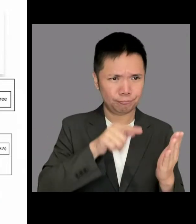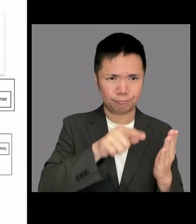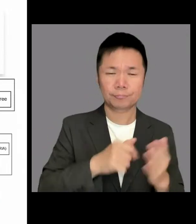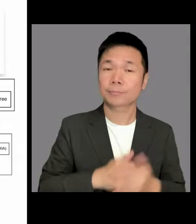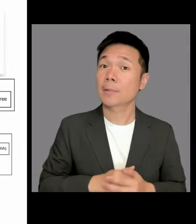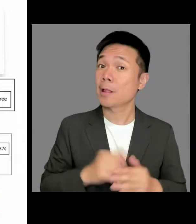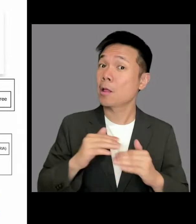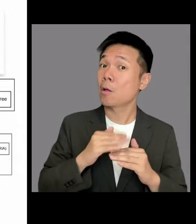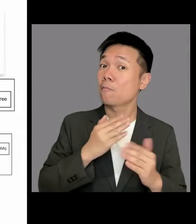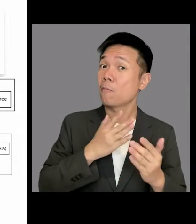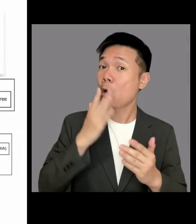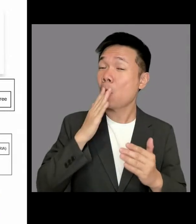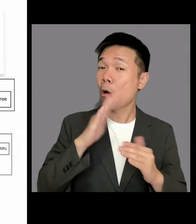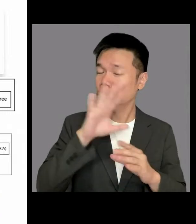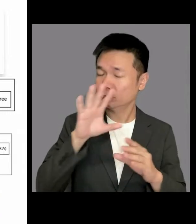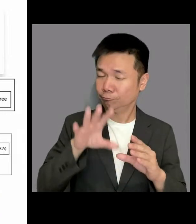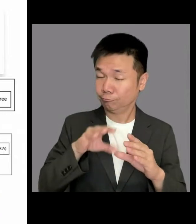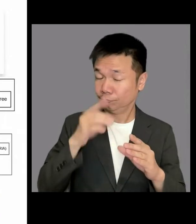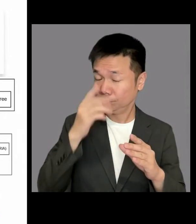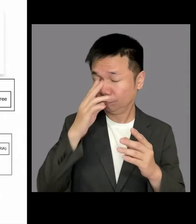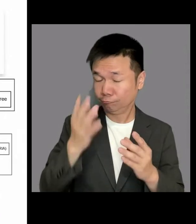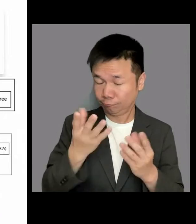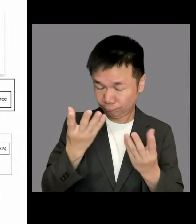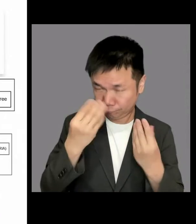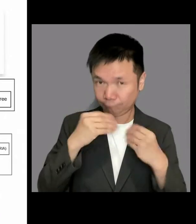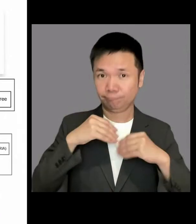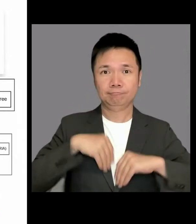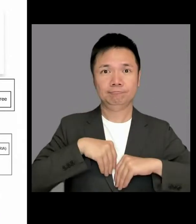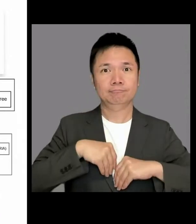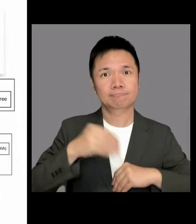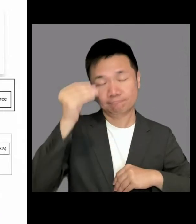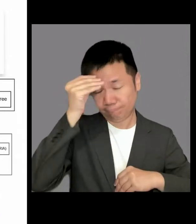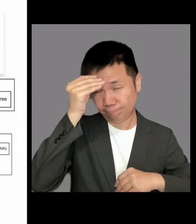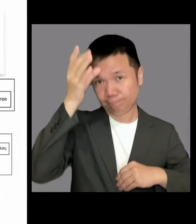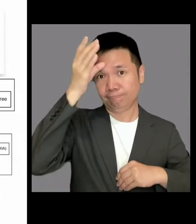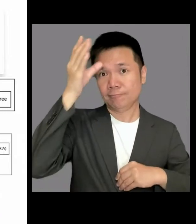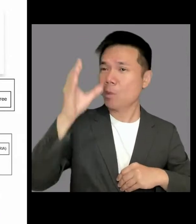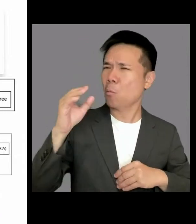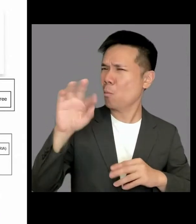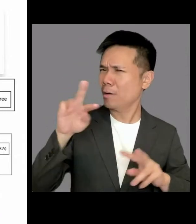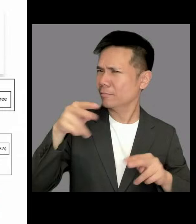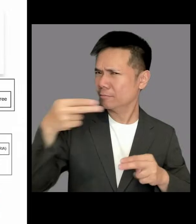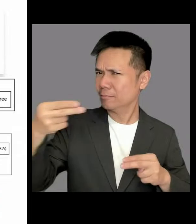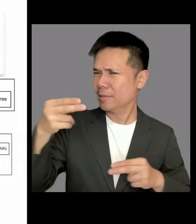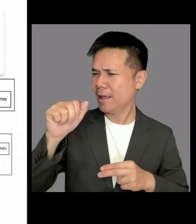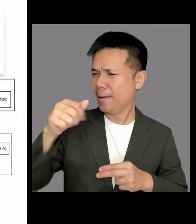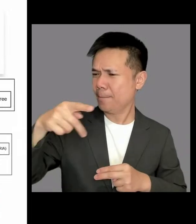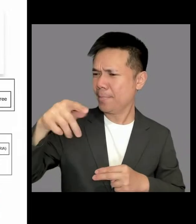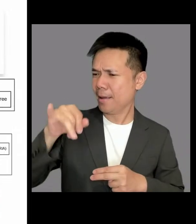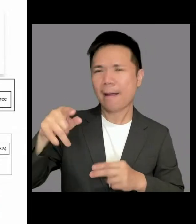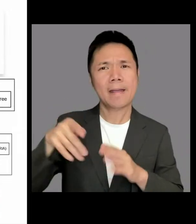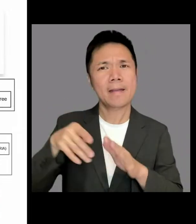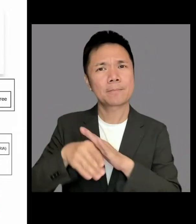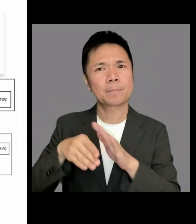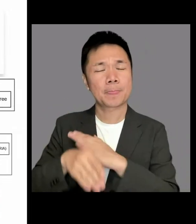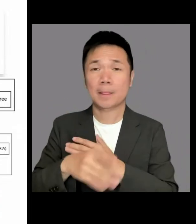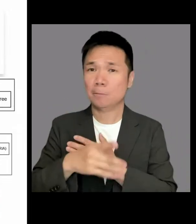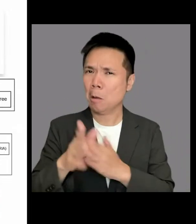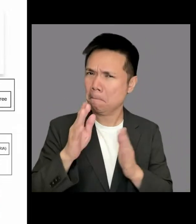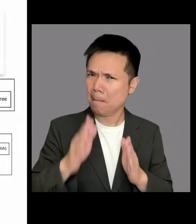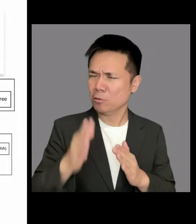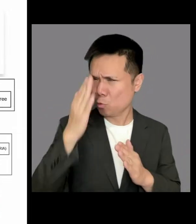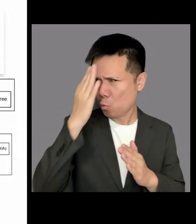the accessibility APIs. It is so important for understanding how accessibility works.